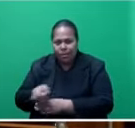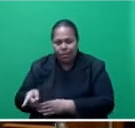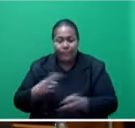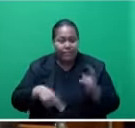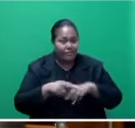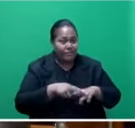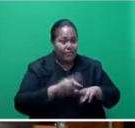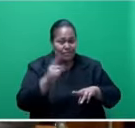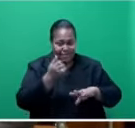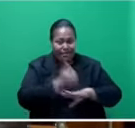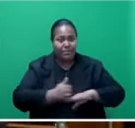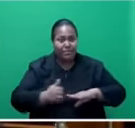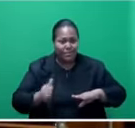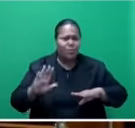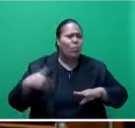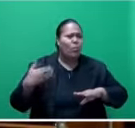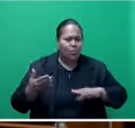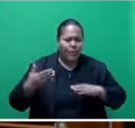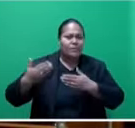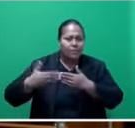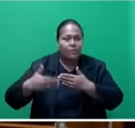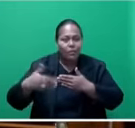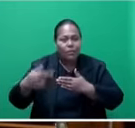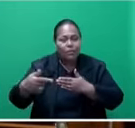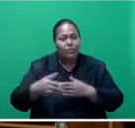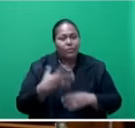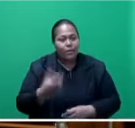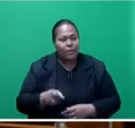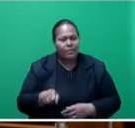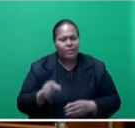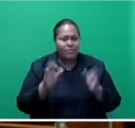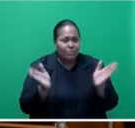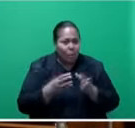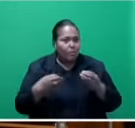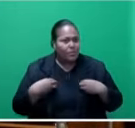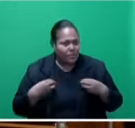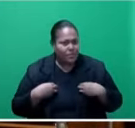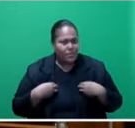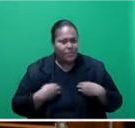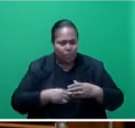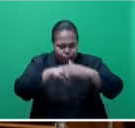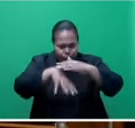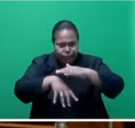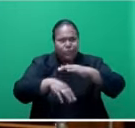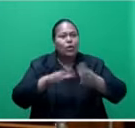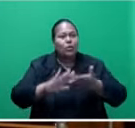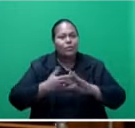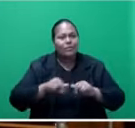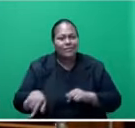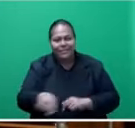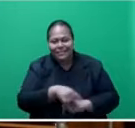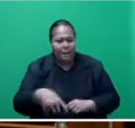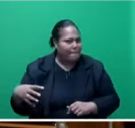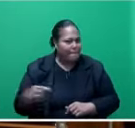Government has always and will continue to have our MSMEs and grassroots communities at heart. And this is